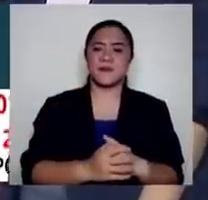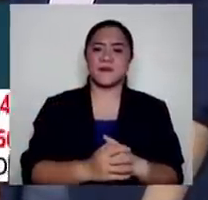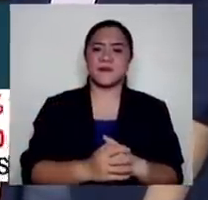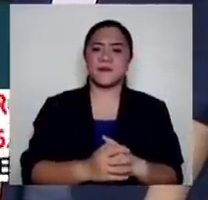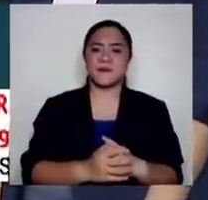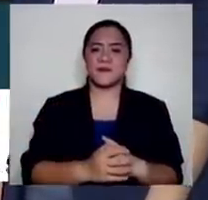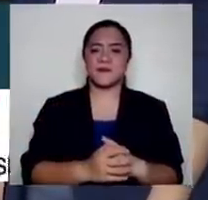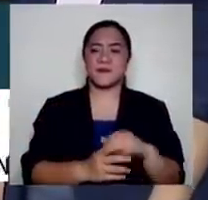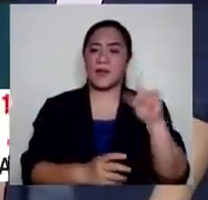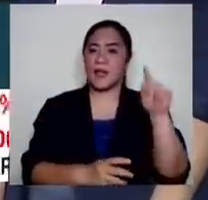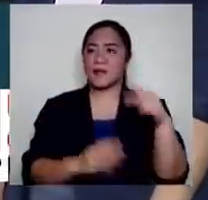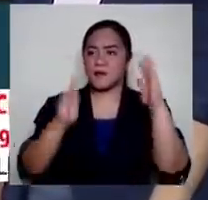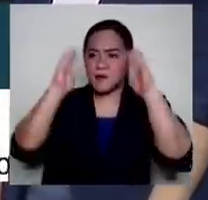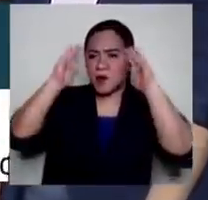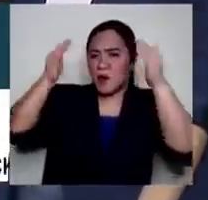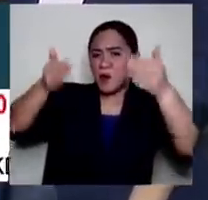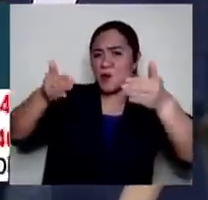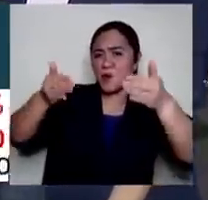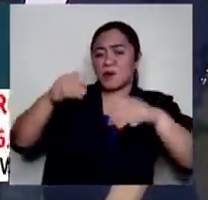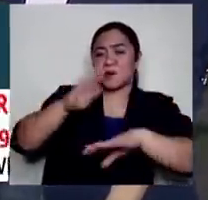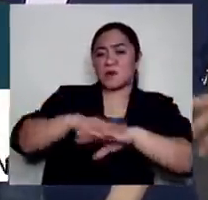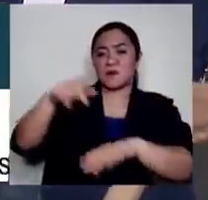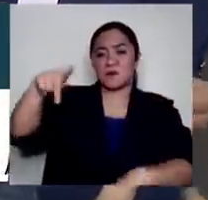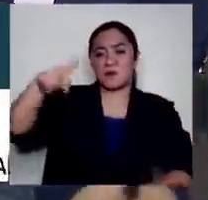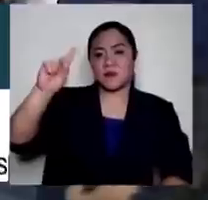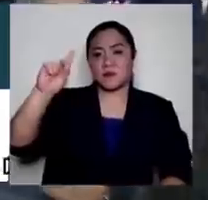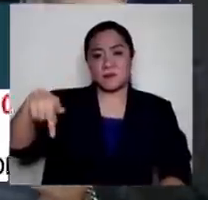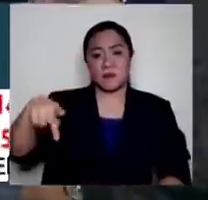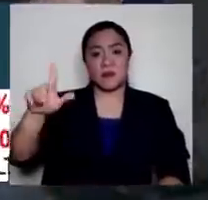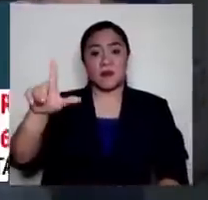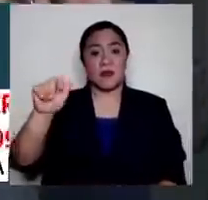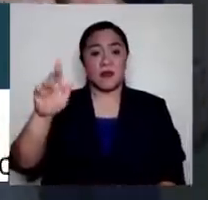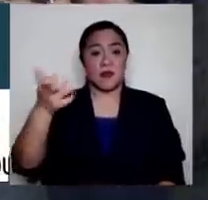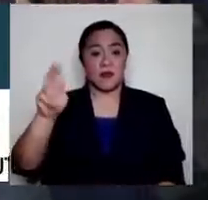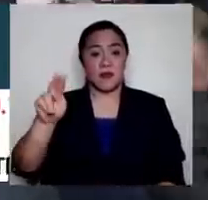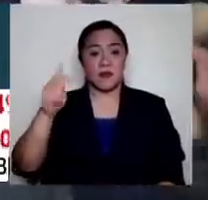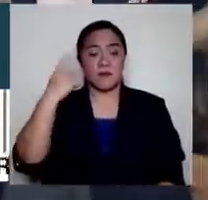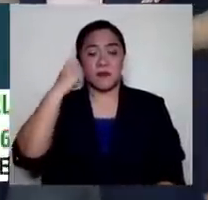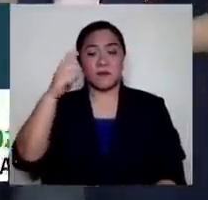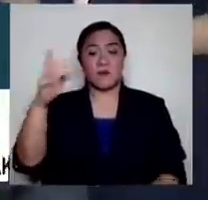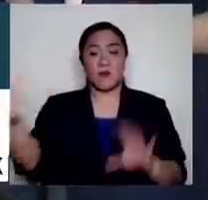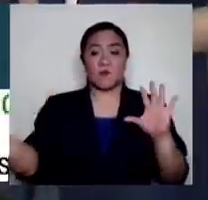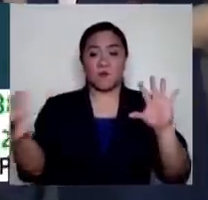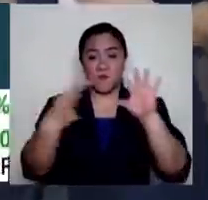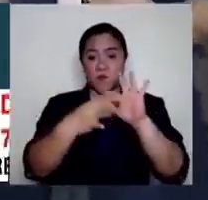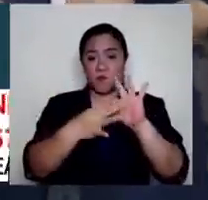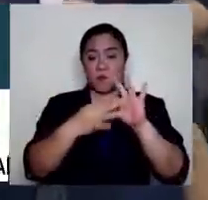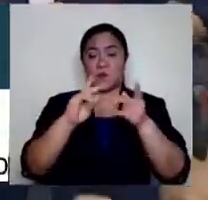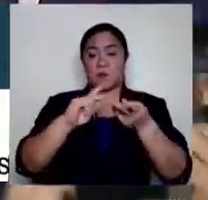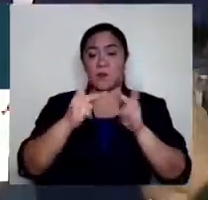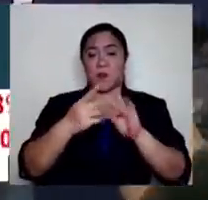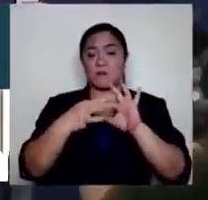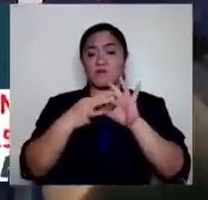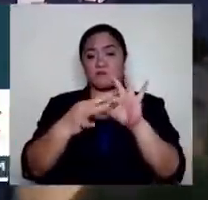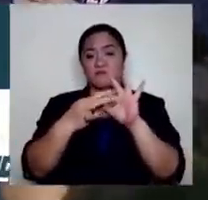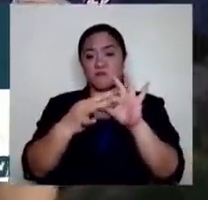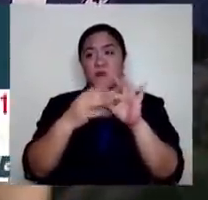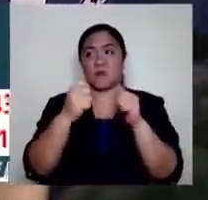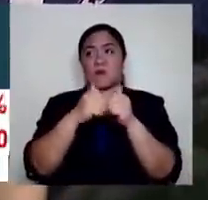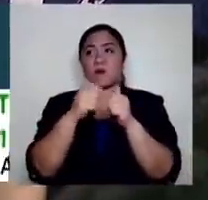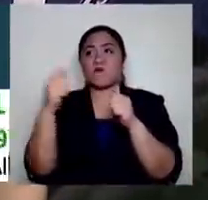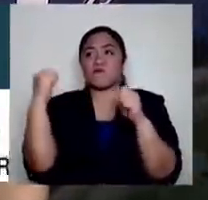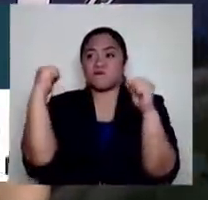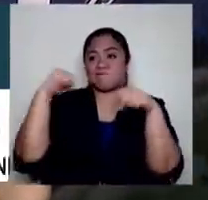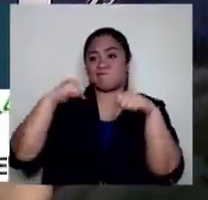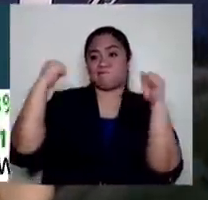They're not focusing on the Laban Constitution, which allows alliance building, the entering into cooperation agreements.